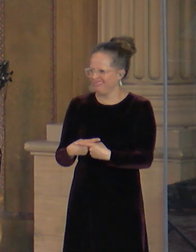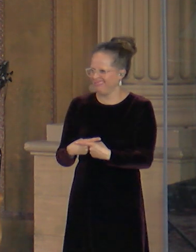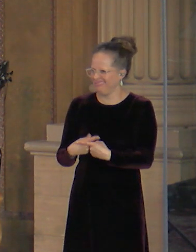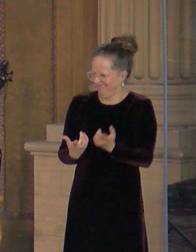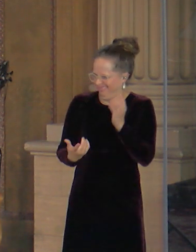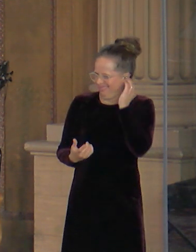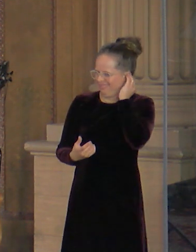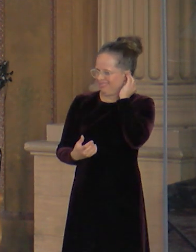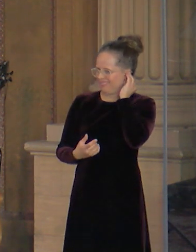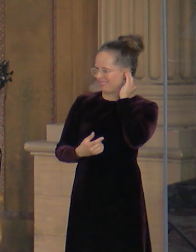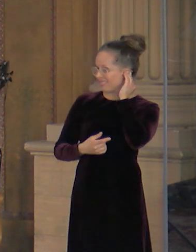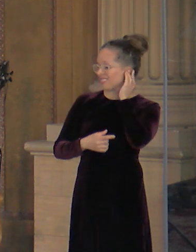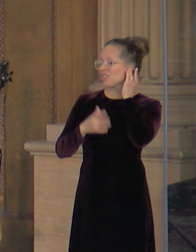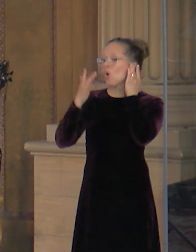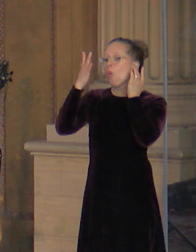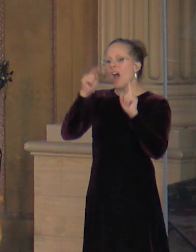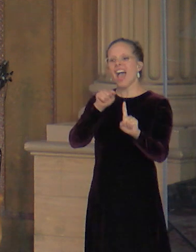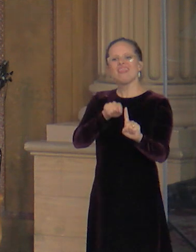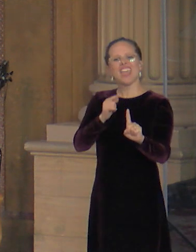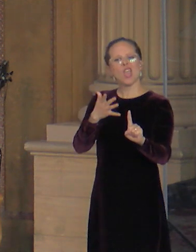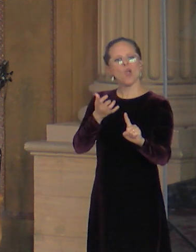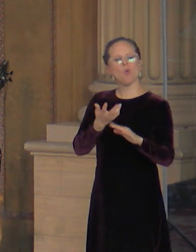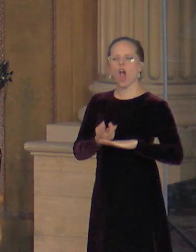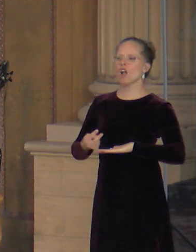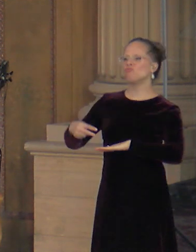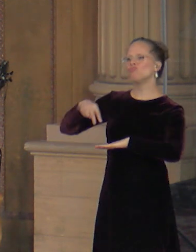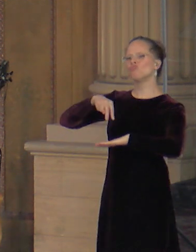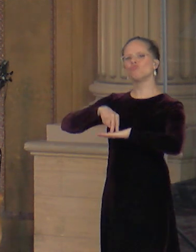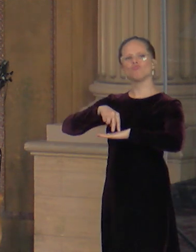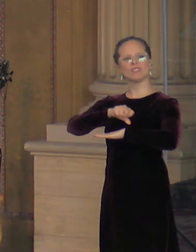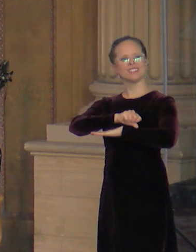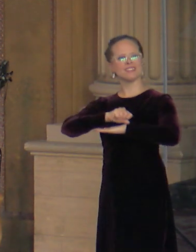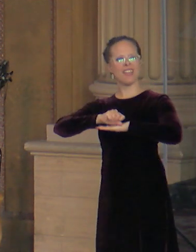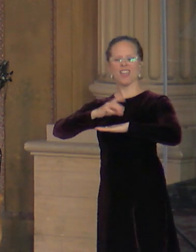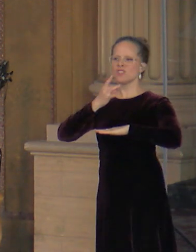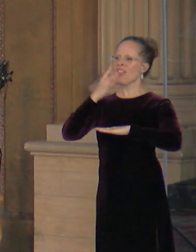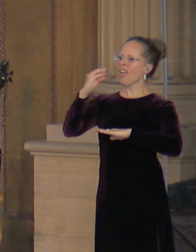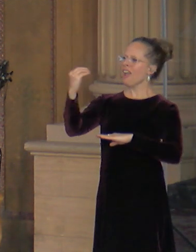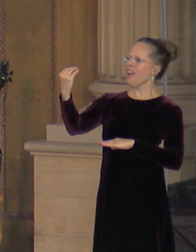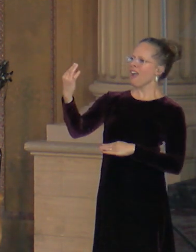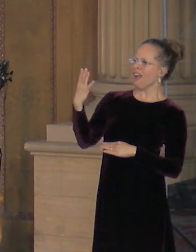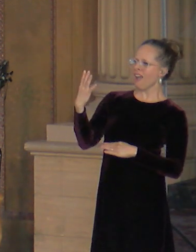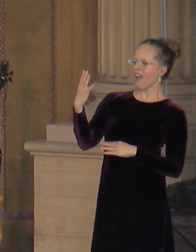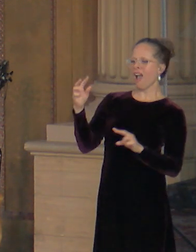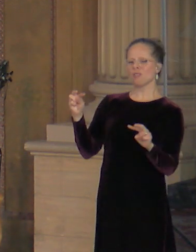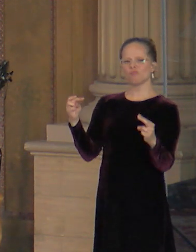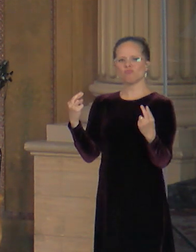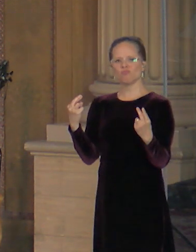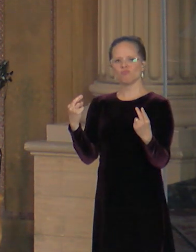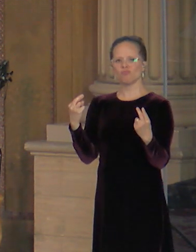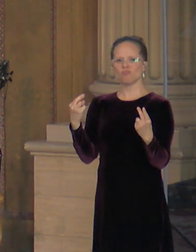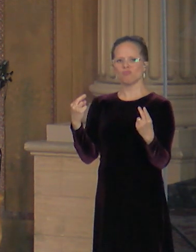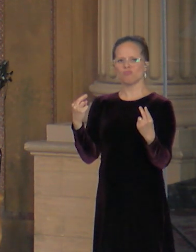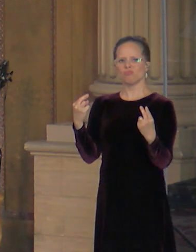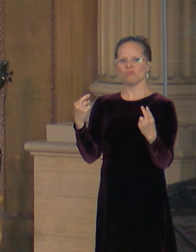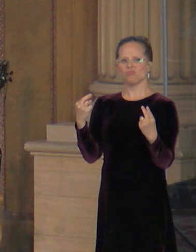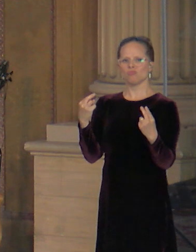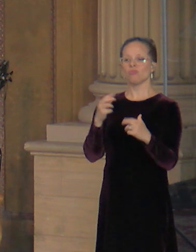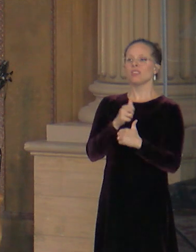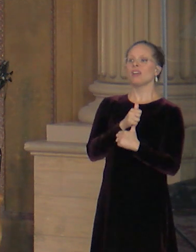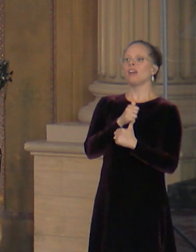in their mind the goal is the stage the goal is the lights they seek the platform first and then helpfulness to other people second